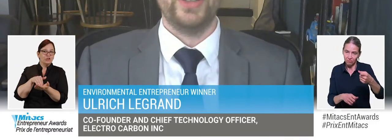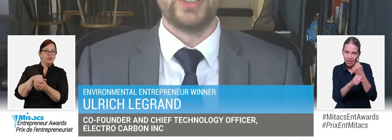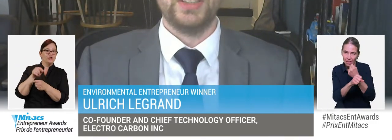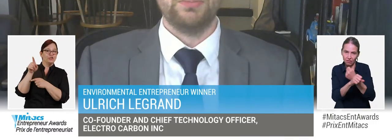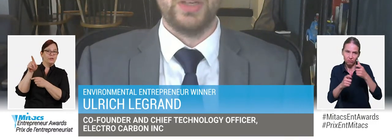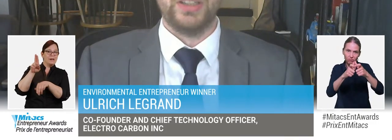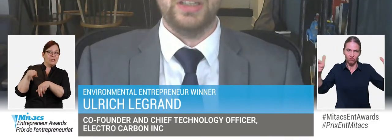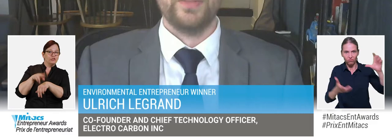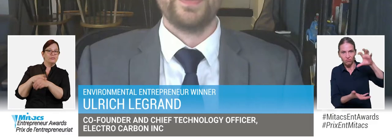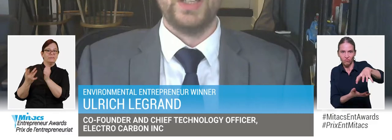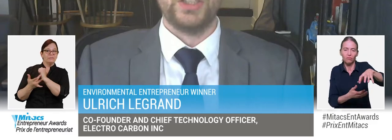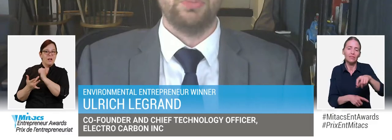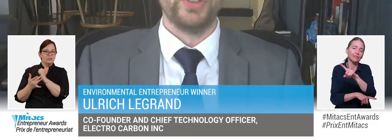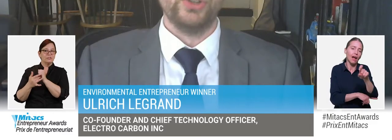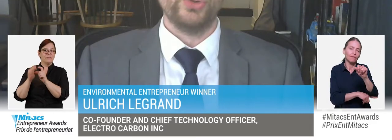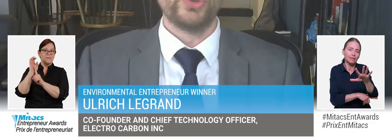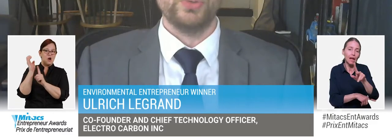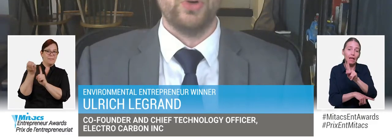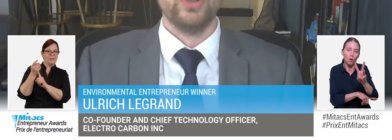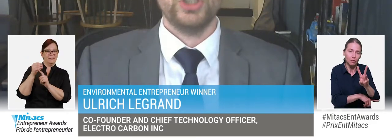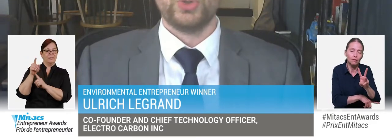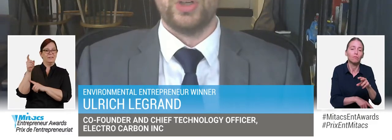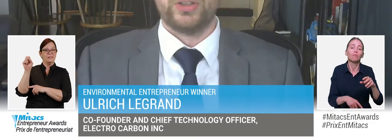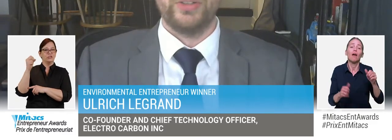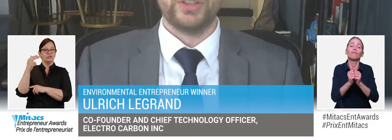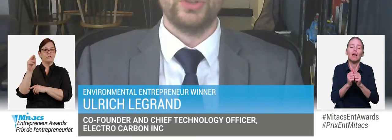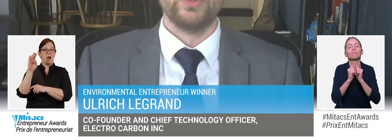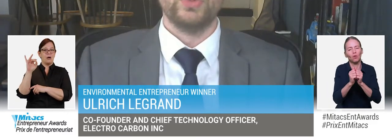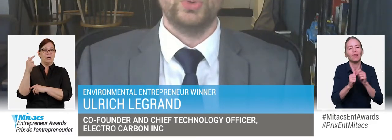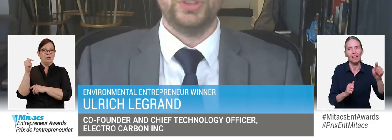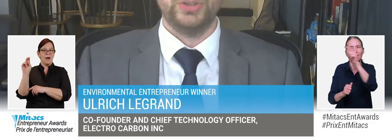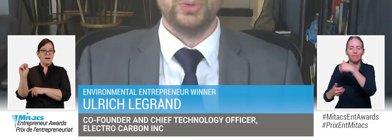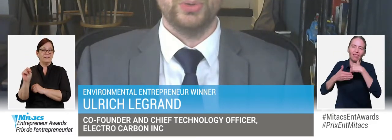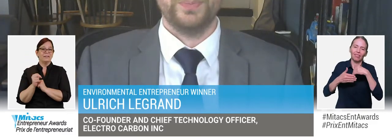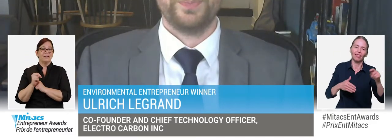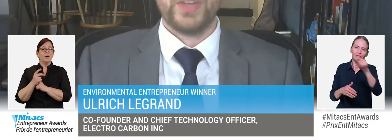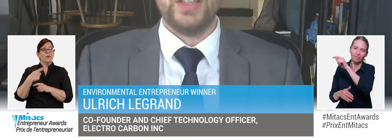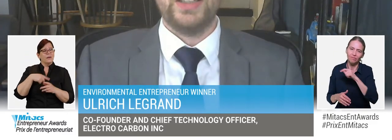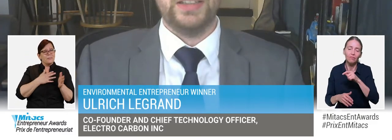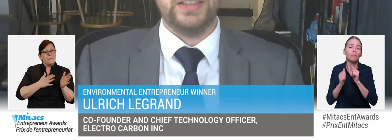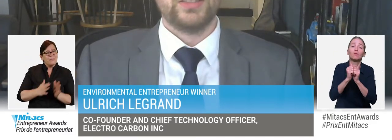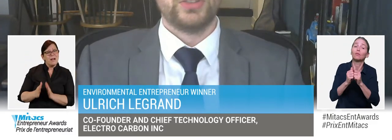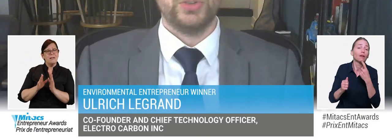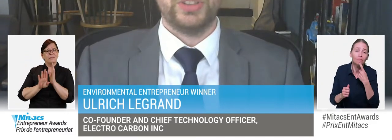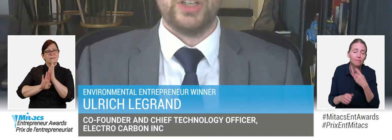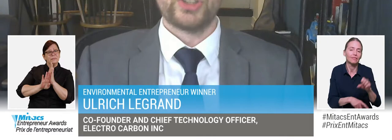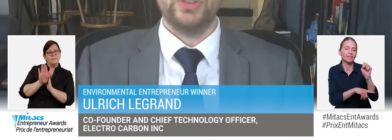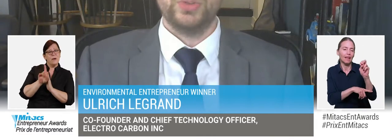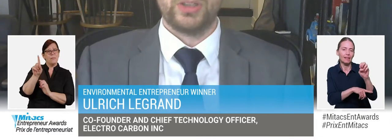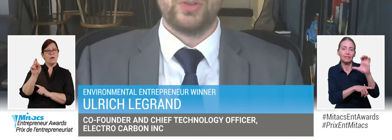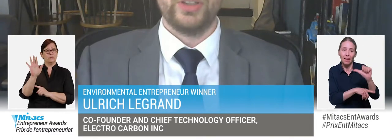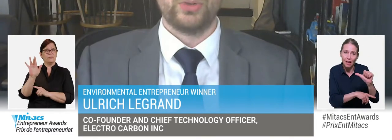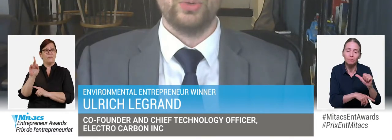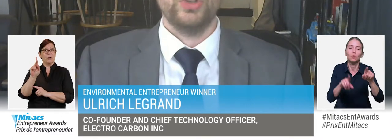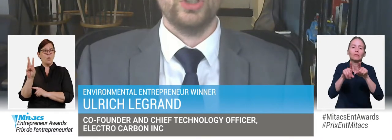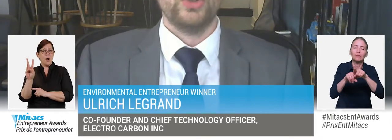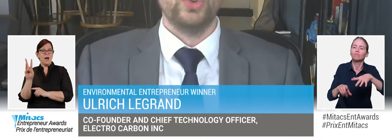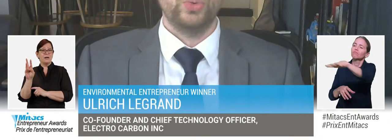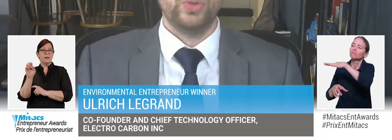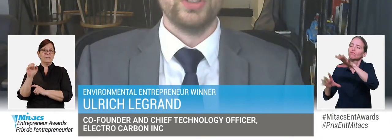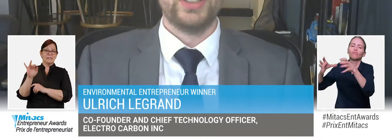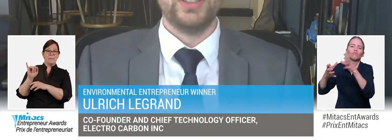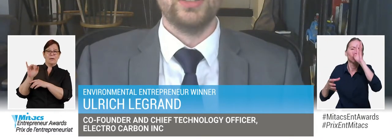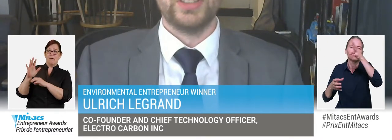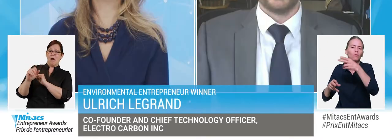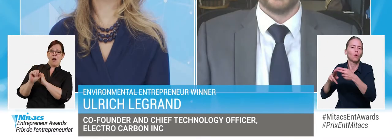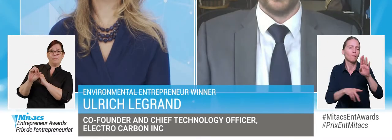avec l'université McGill, qui portait justement sur la conversion du CO2. Et ce stage qui nous a convaincus de